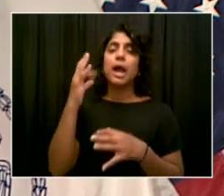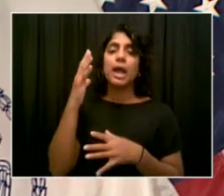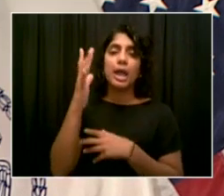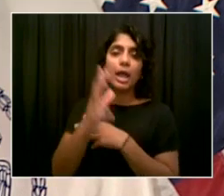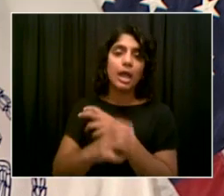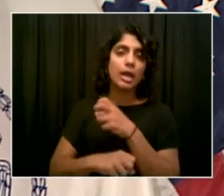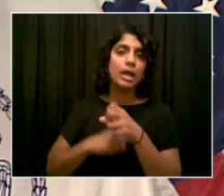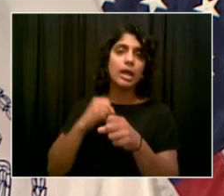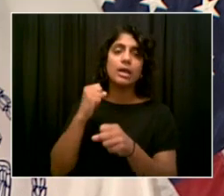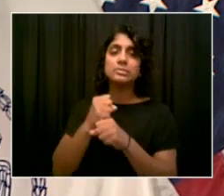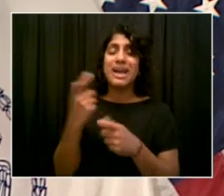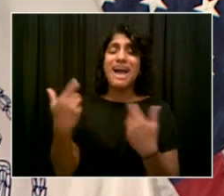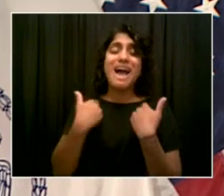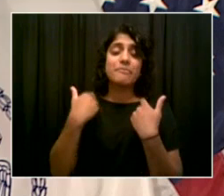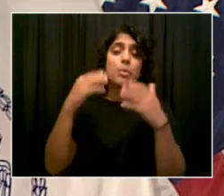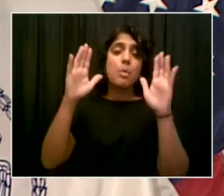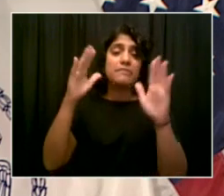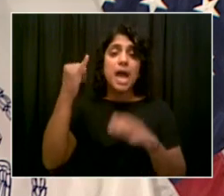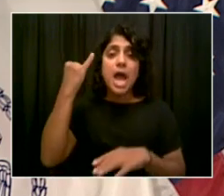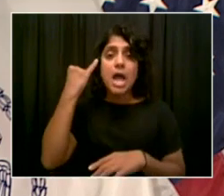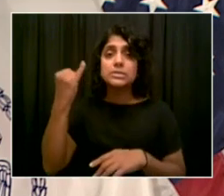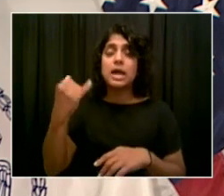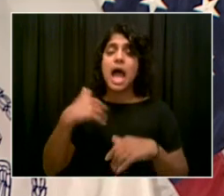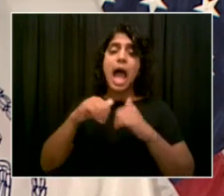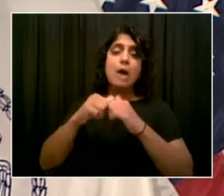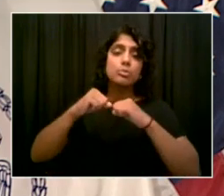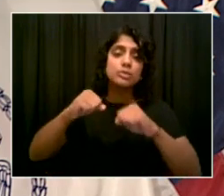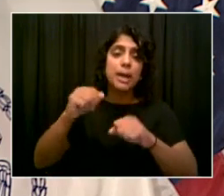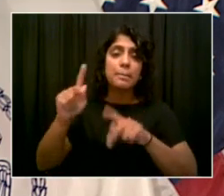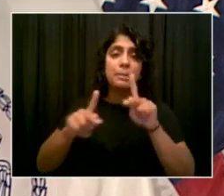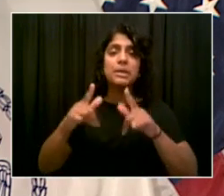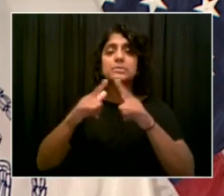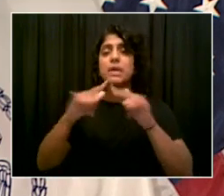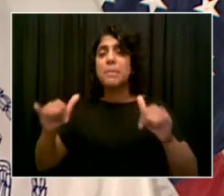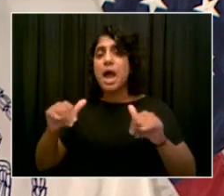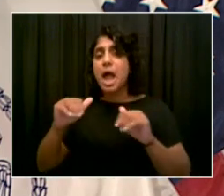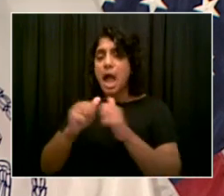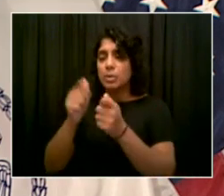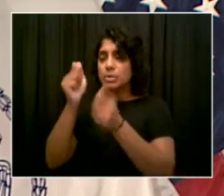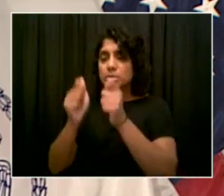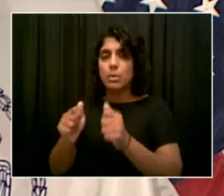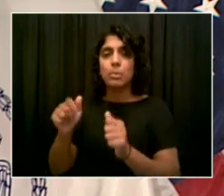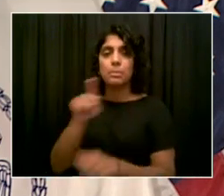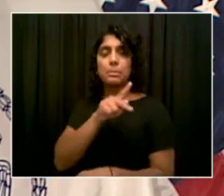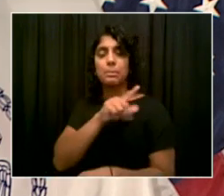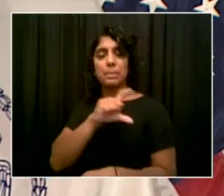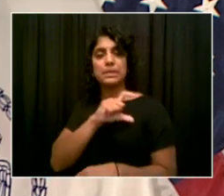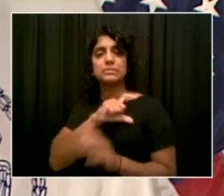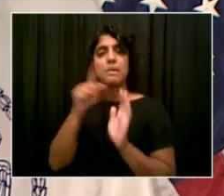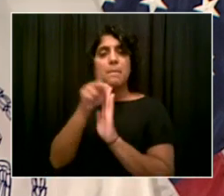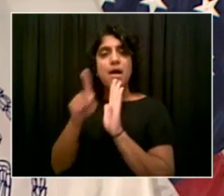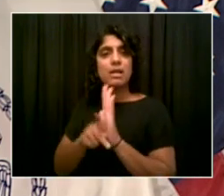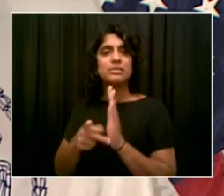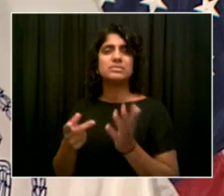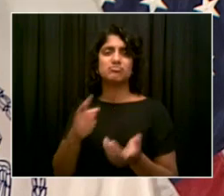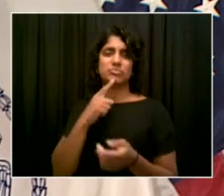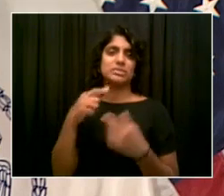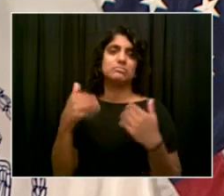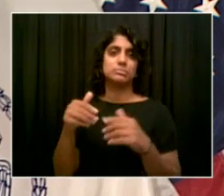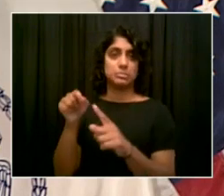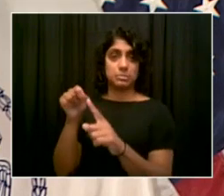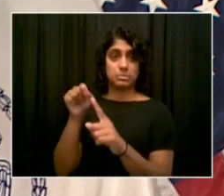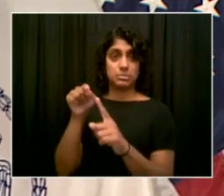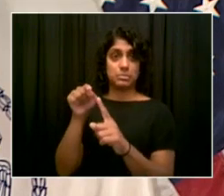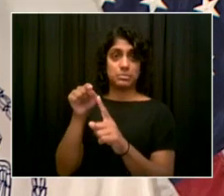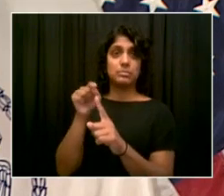it's great that they want to hear his ideas. He's the borough president of Brooklyn, one of the biggest counties in the whole country. Of course it makes sense